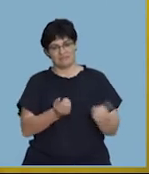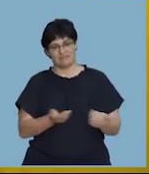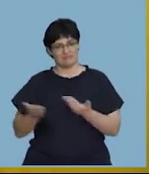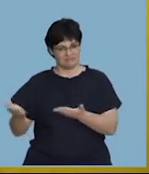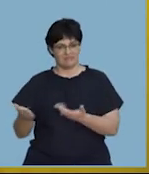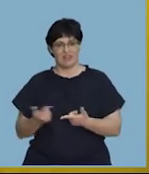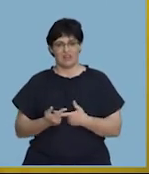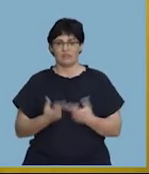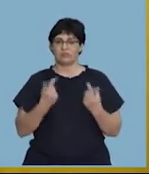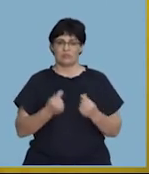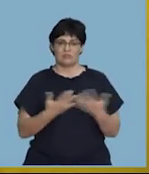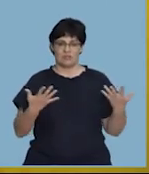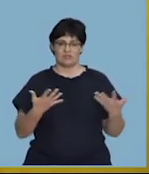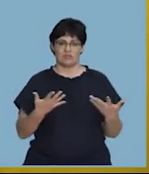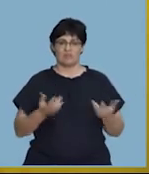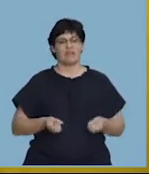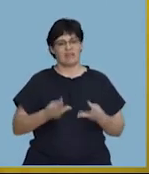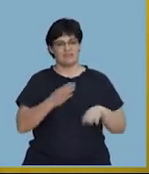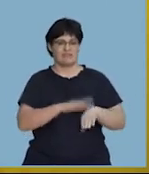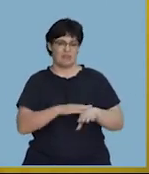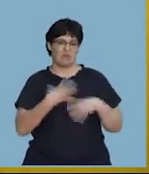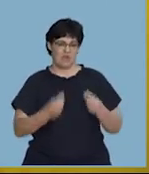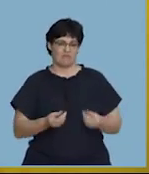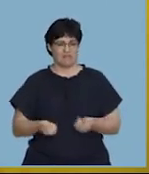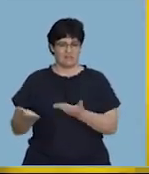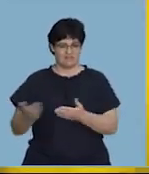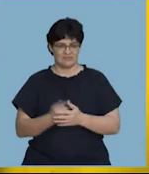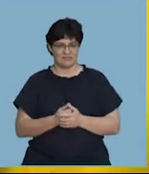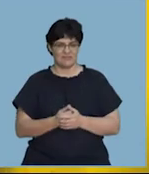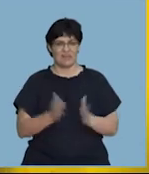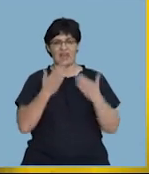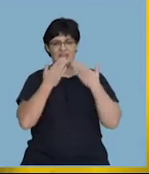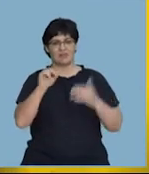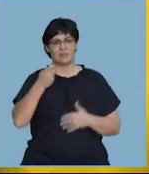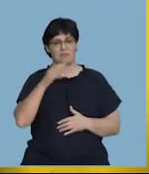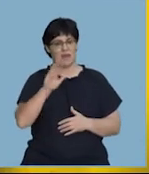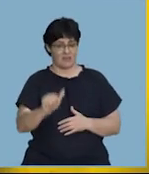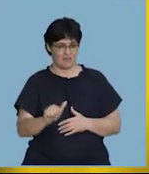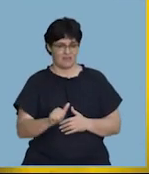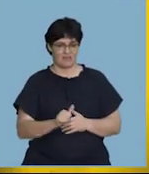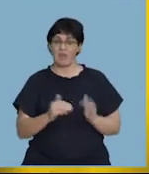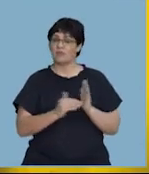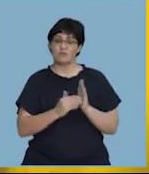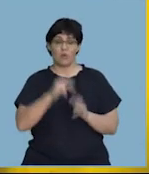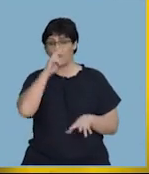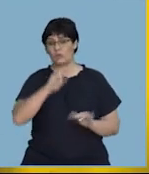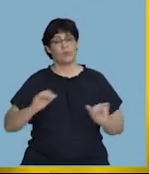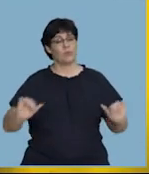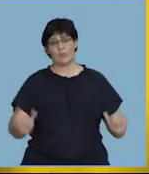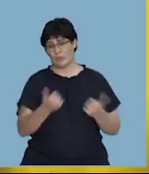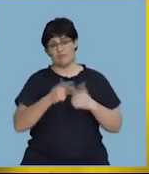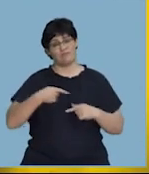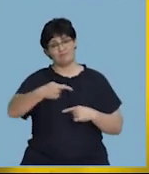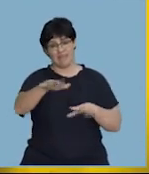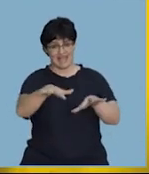we can go do as much, given the time that we have. Over to you. Thank you, Themba. Matrix, we're wishing you everything of the best for